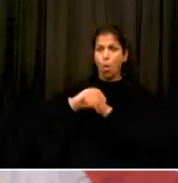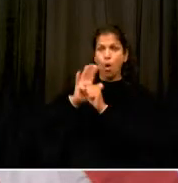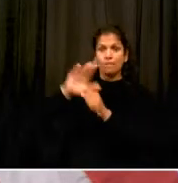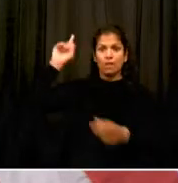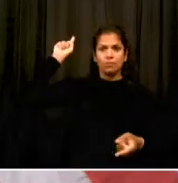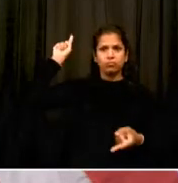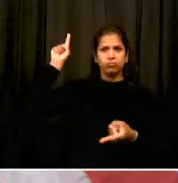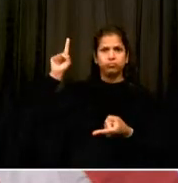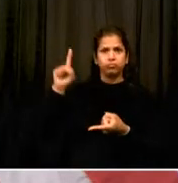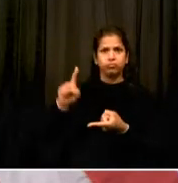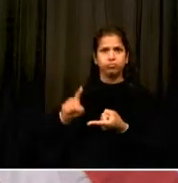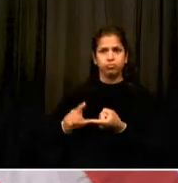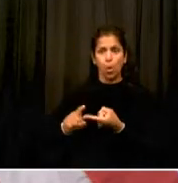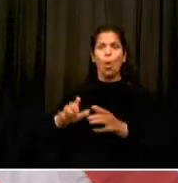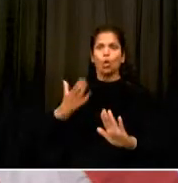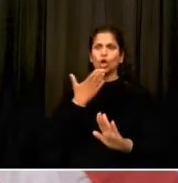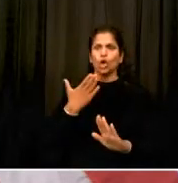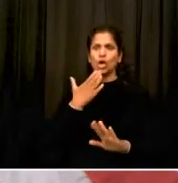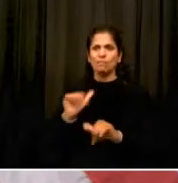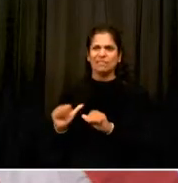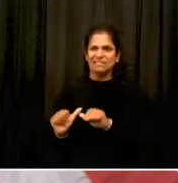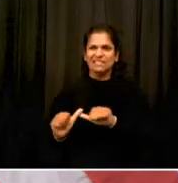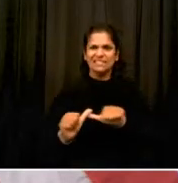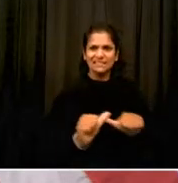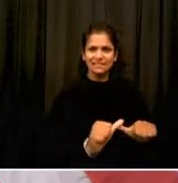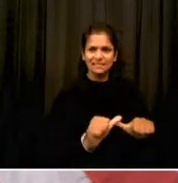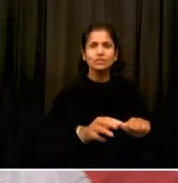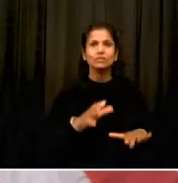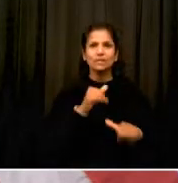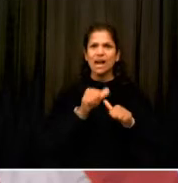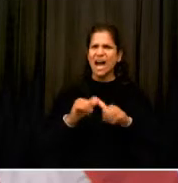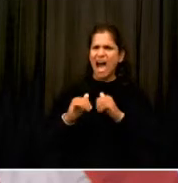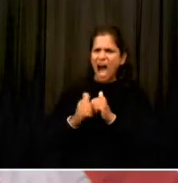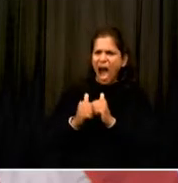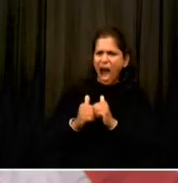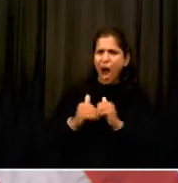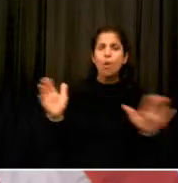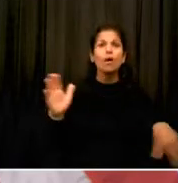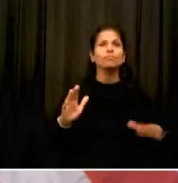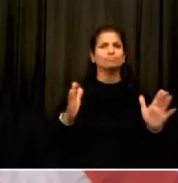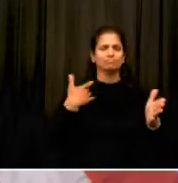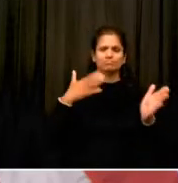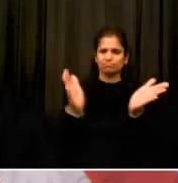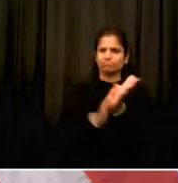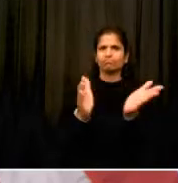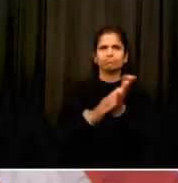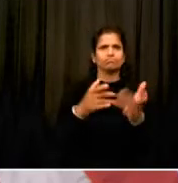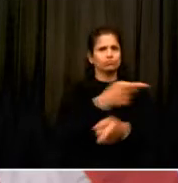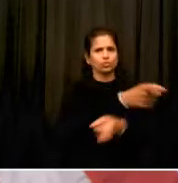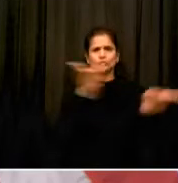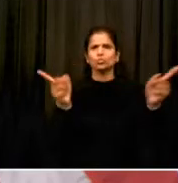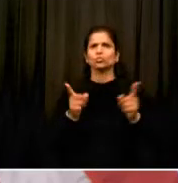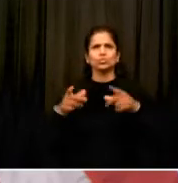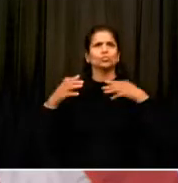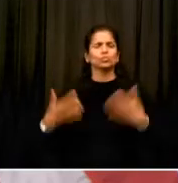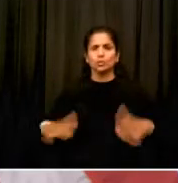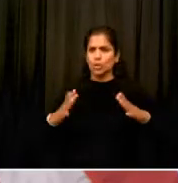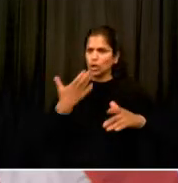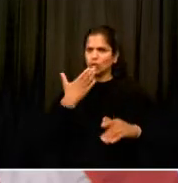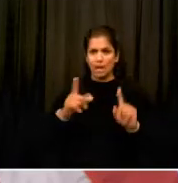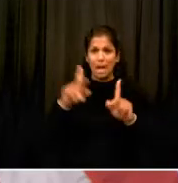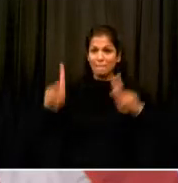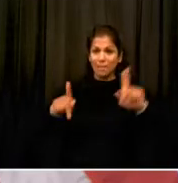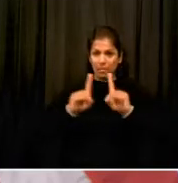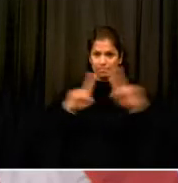every time that you wear a mask when you go outside, every time that you stay at home when you're sick, oftentimes a great personal or